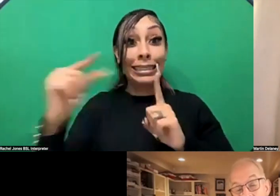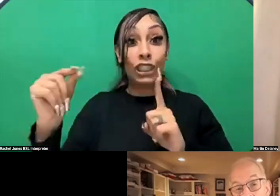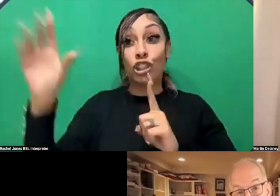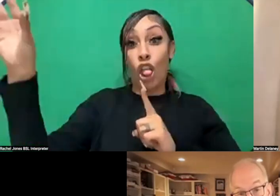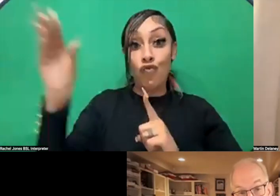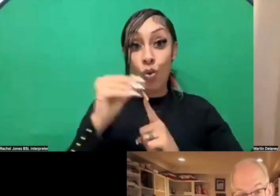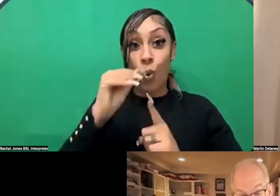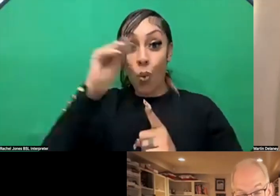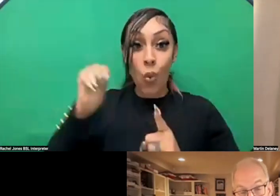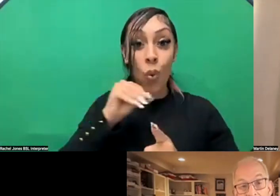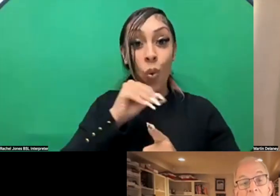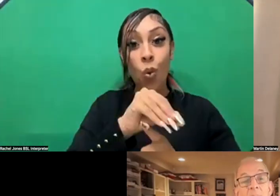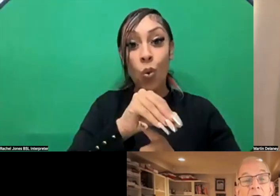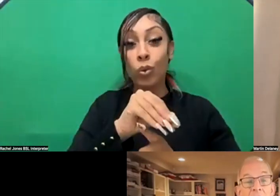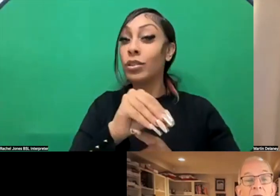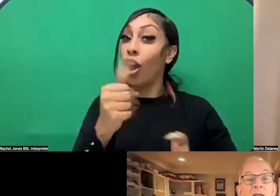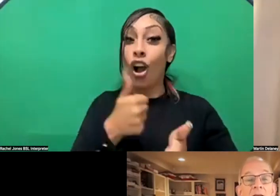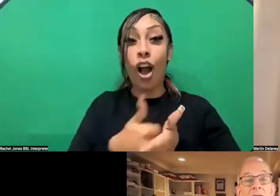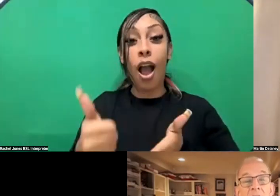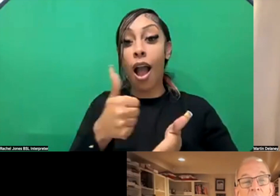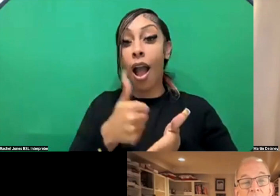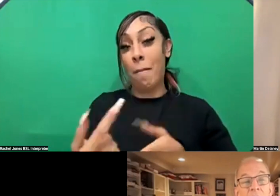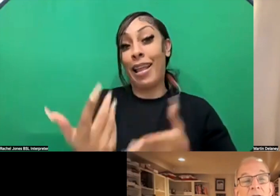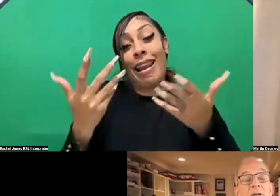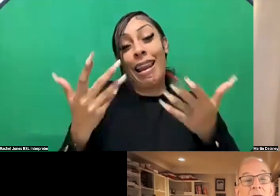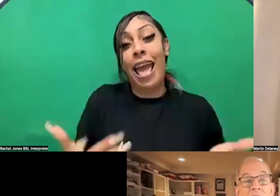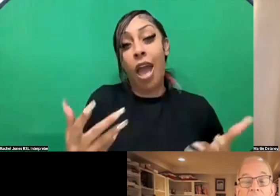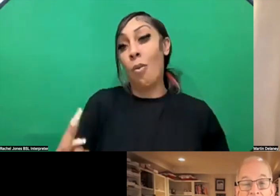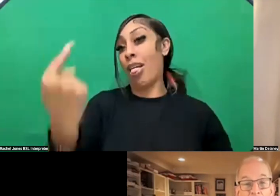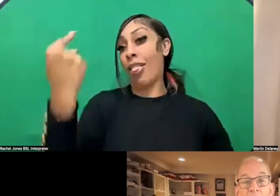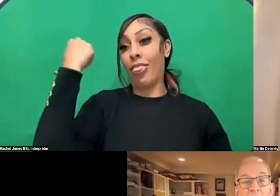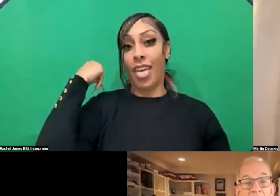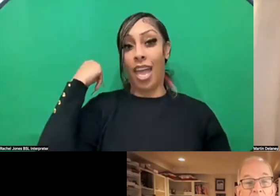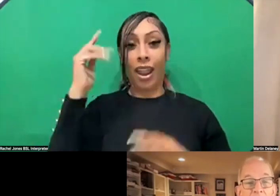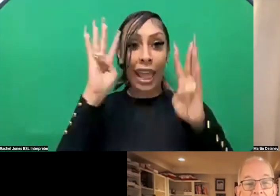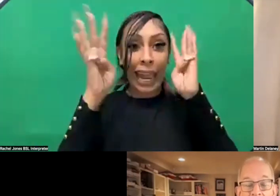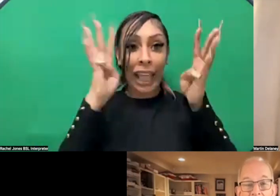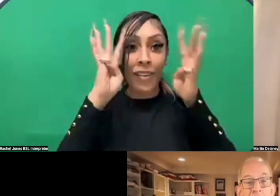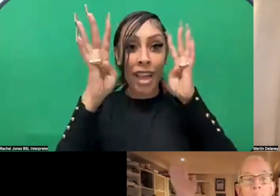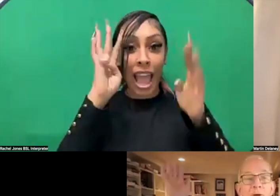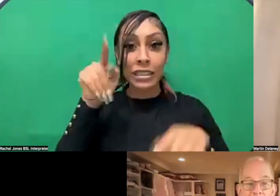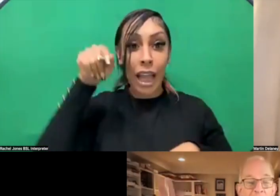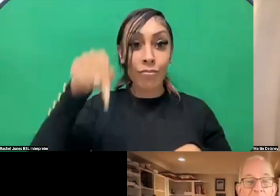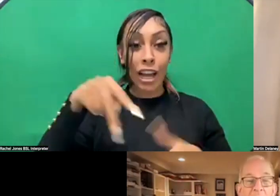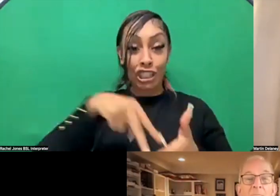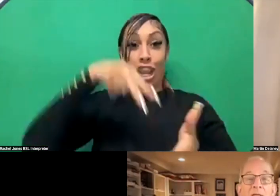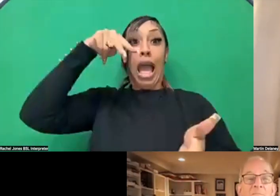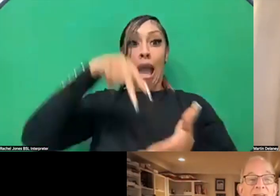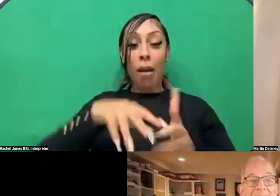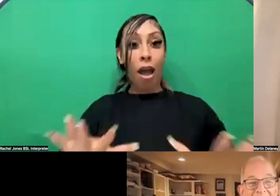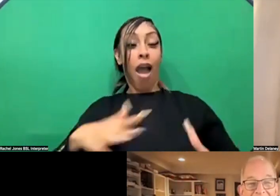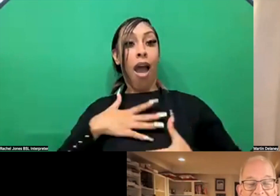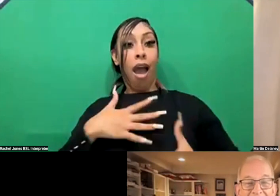very commonplace today, but back then it was very innovative, and people would press the button and they'd jump back in